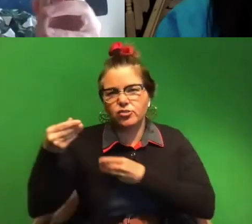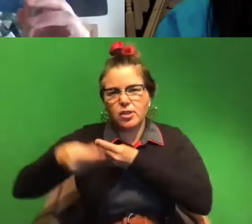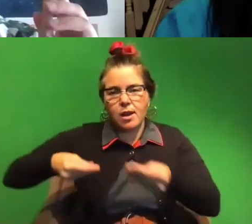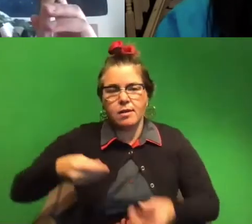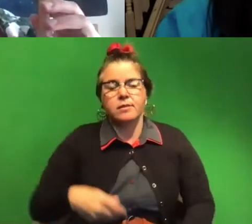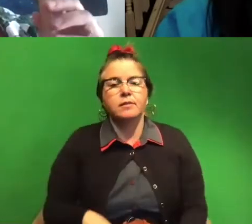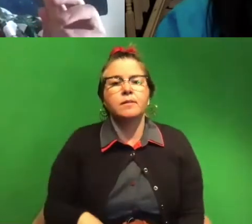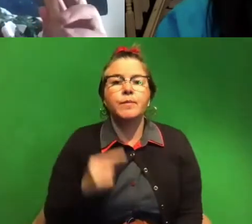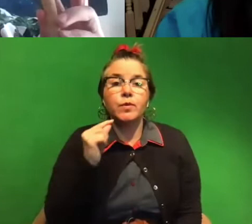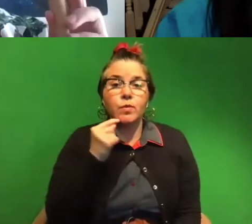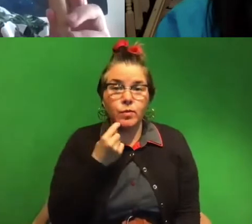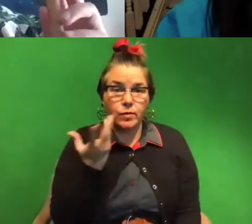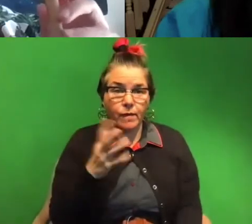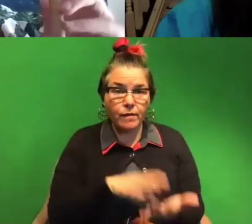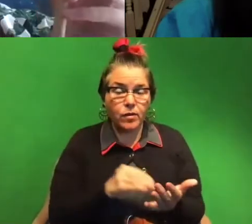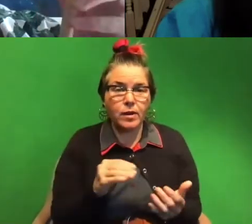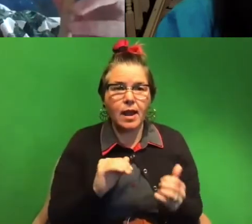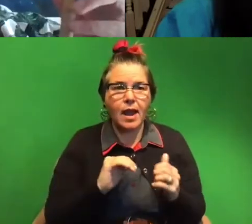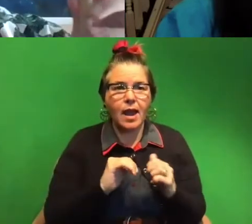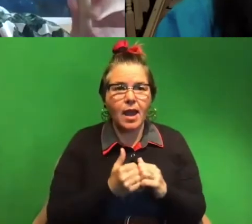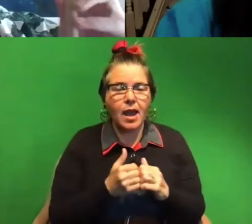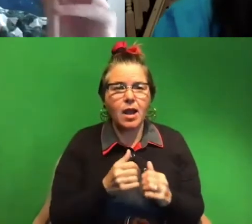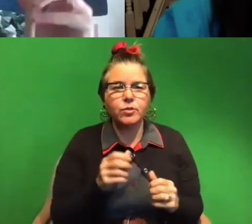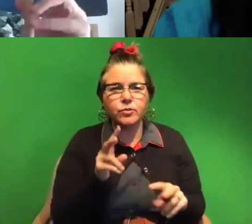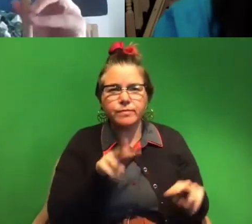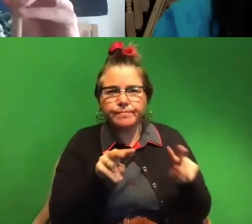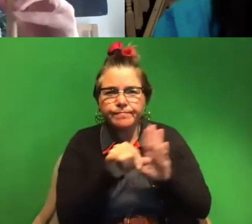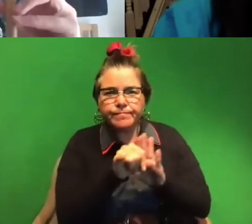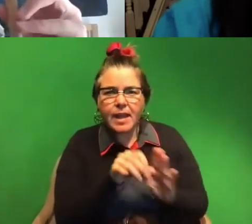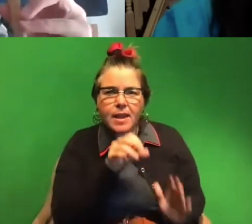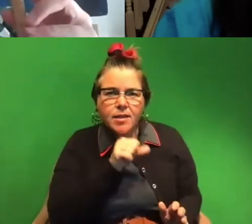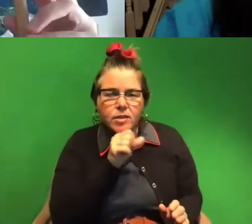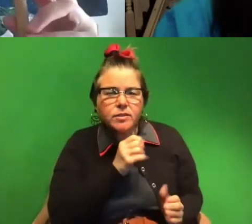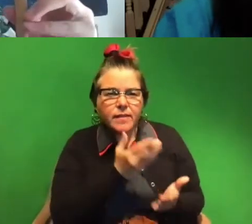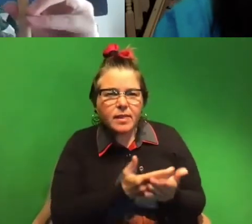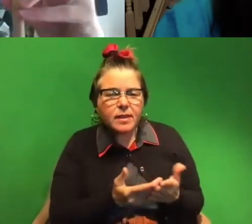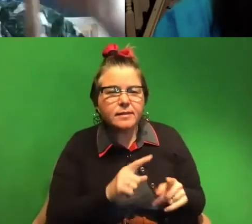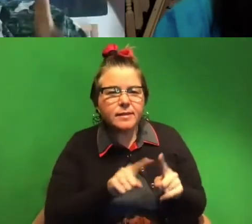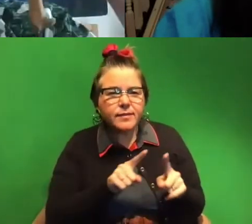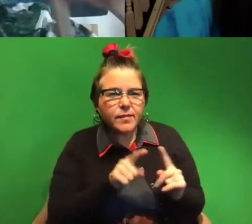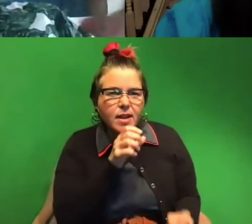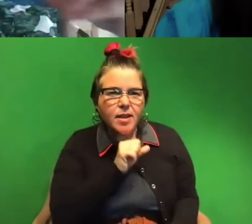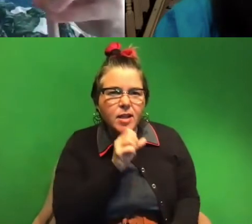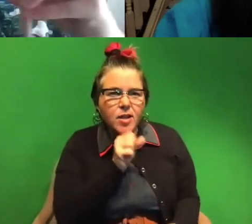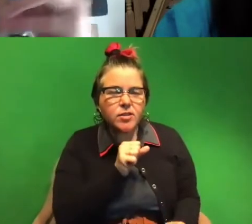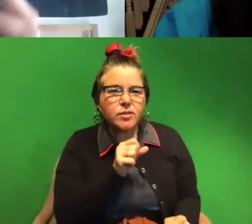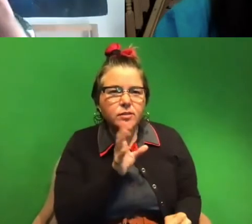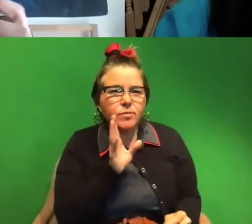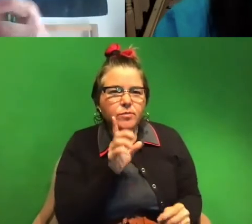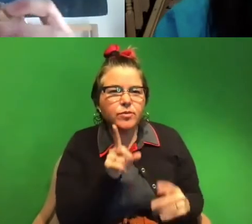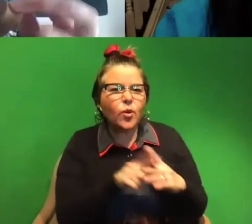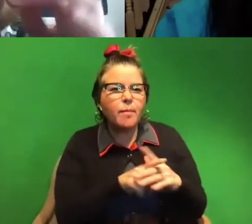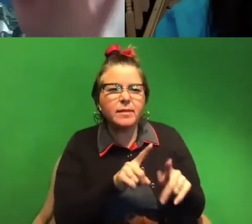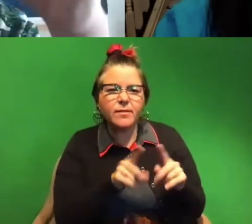learned by doing this is how to age objects, and that different ages appear on different parts of the